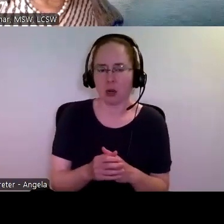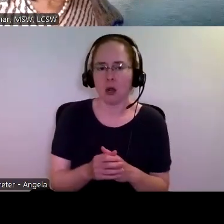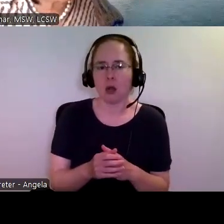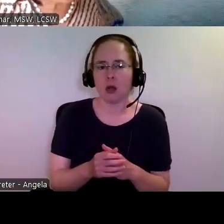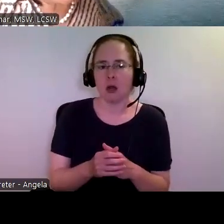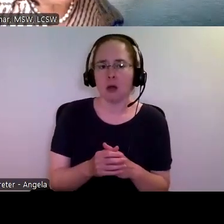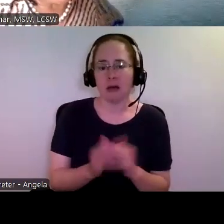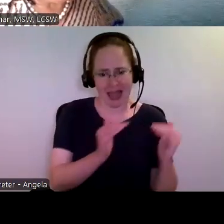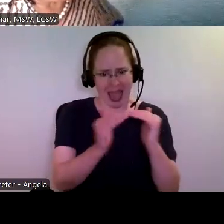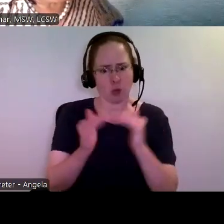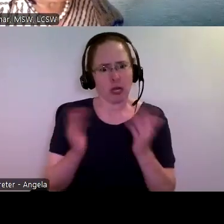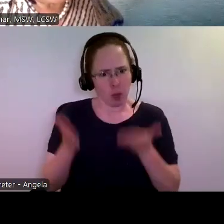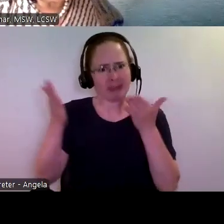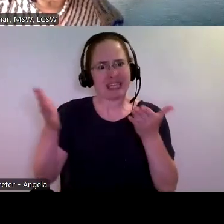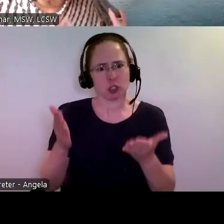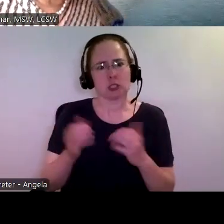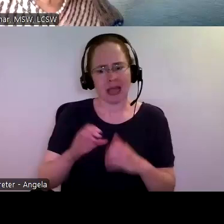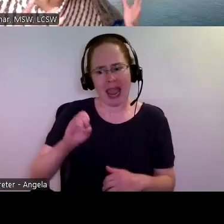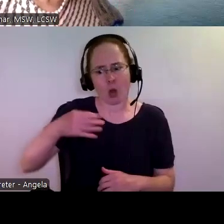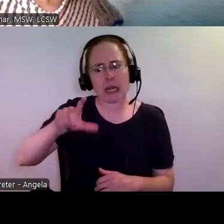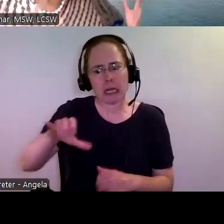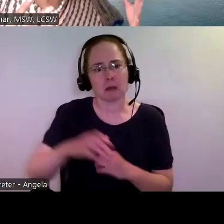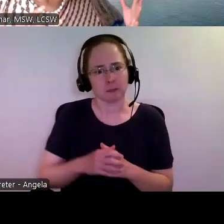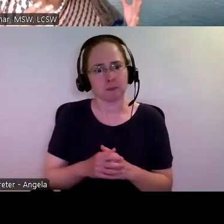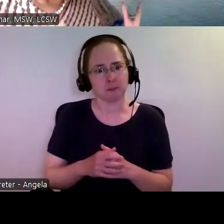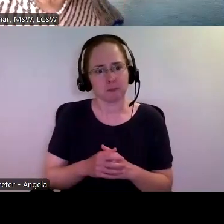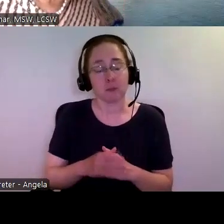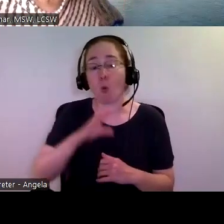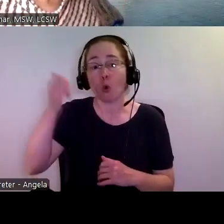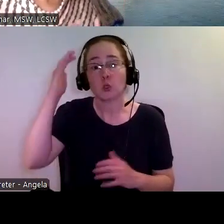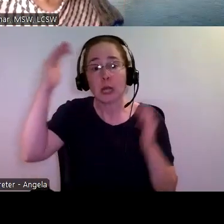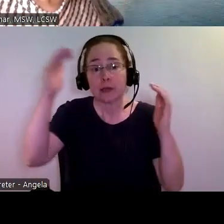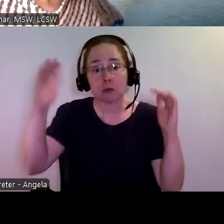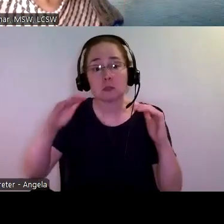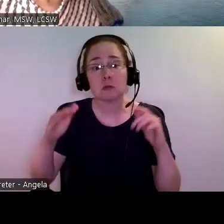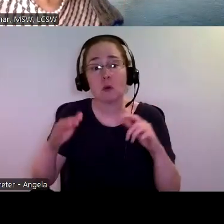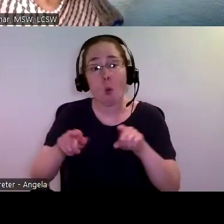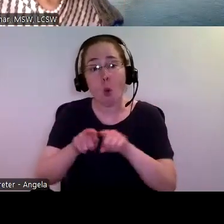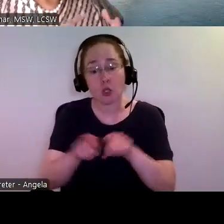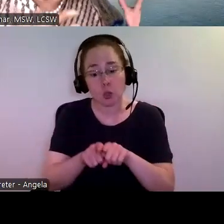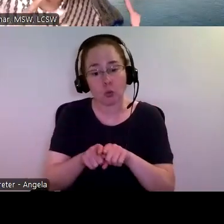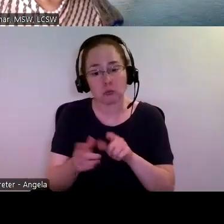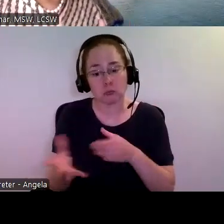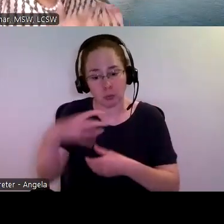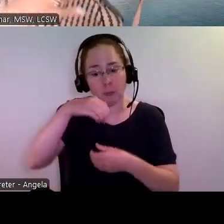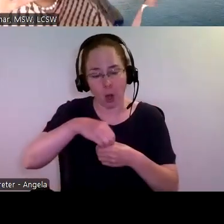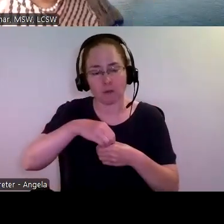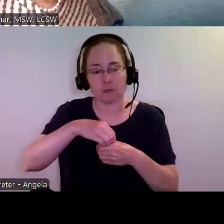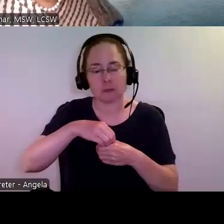an equity proposition. Older adults are also part of that